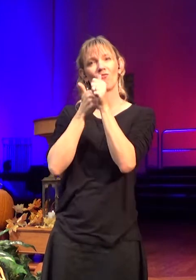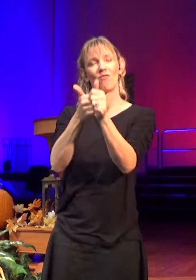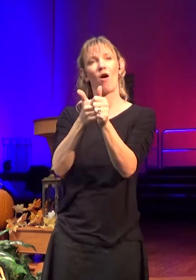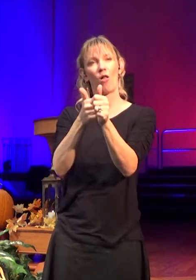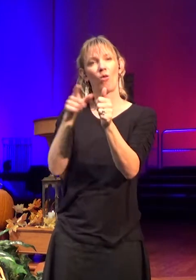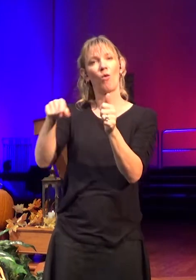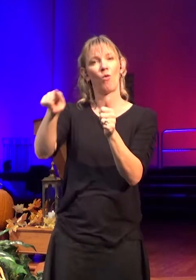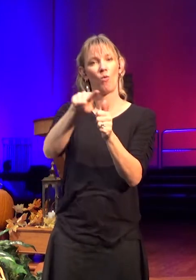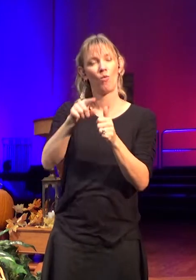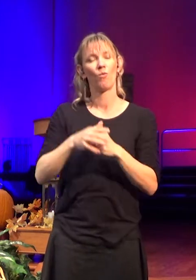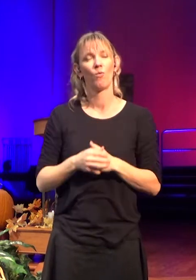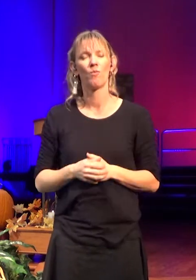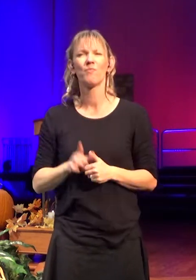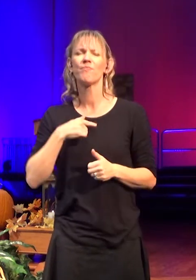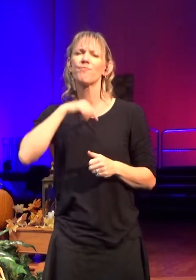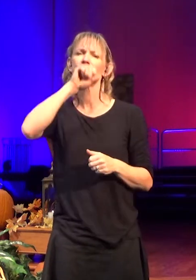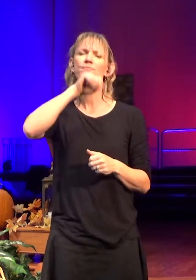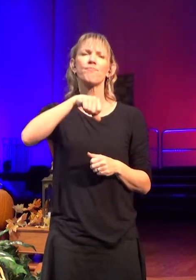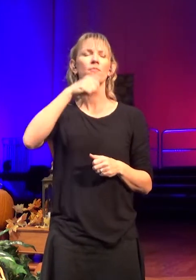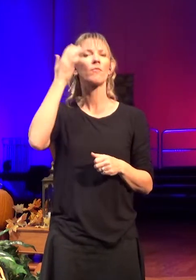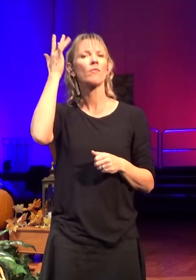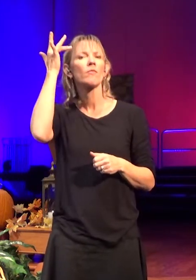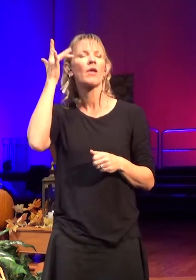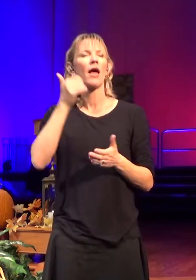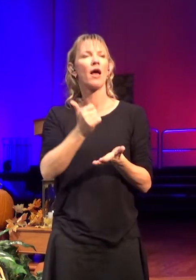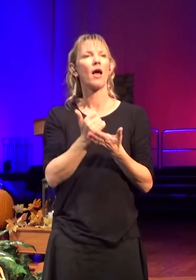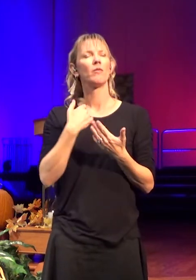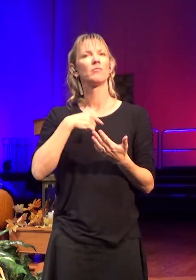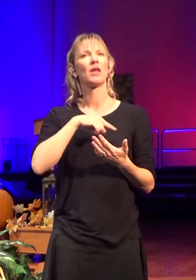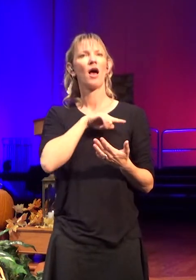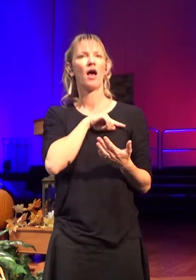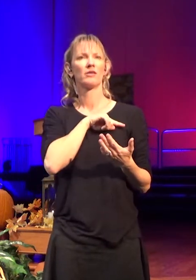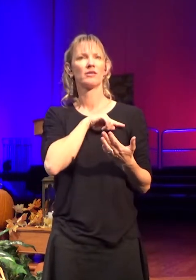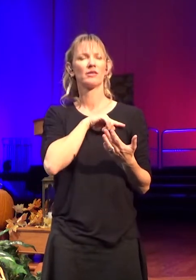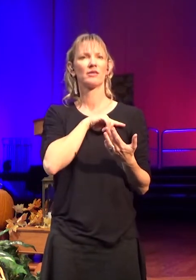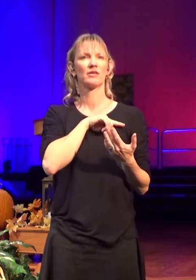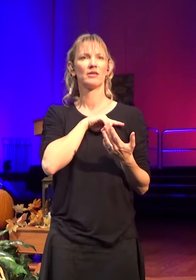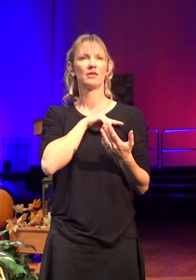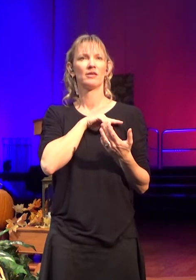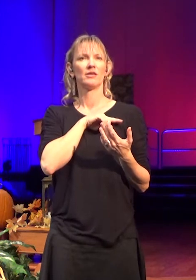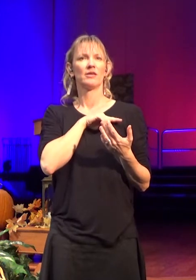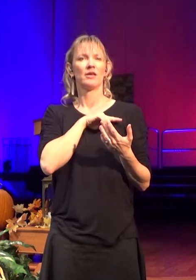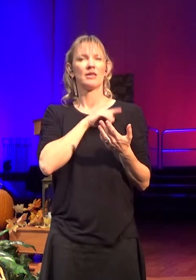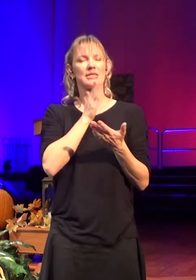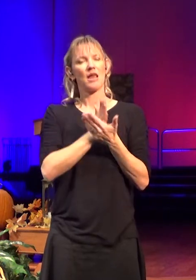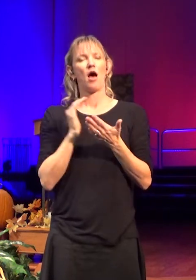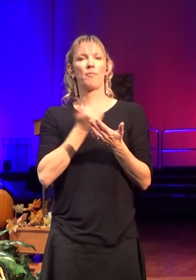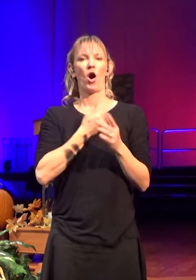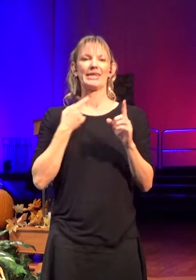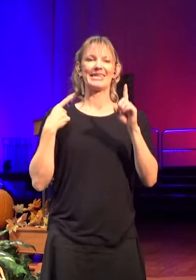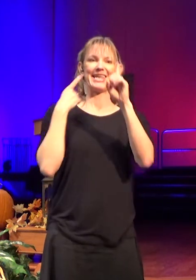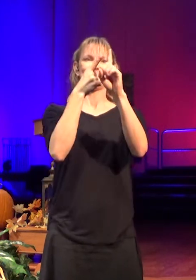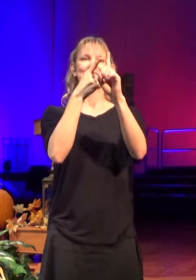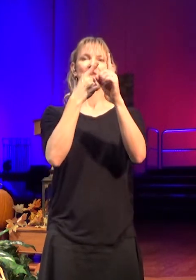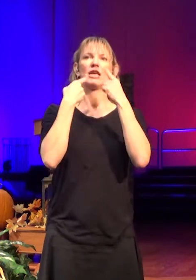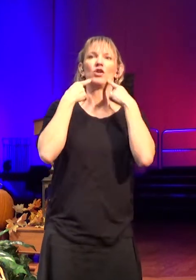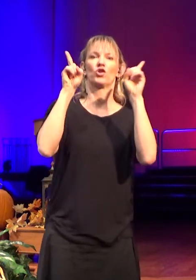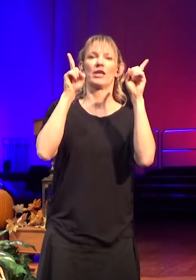to follow where they lead. And I love that because it helps get us out of destination